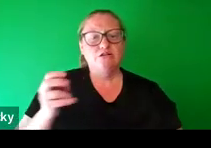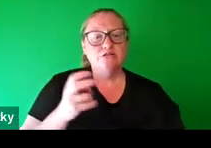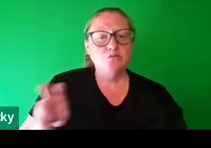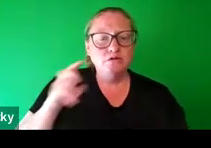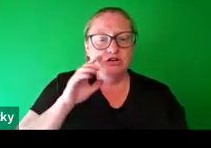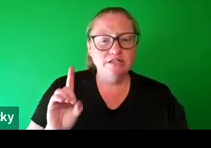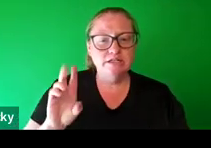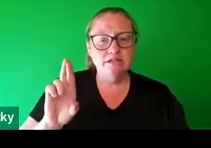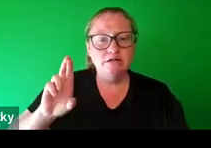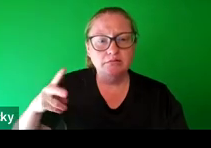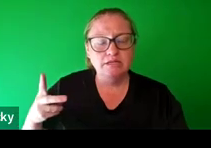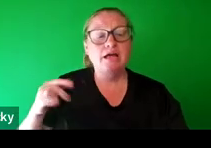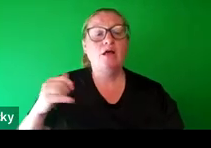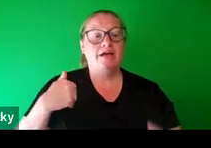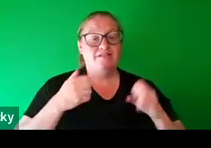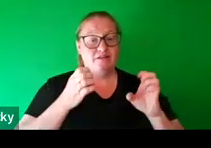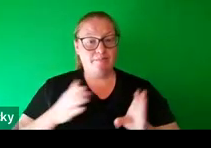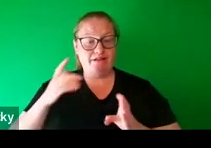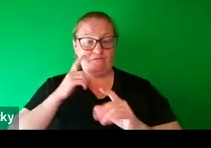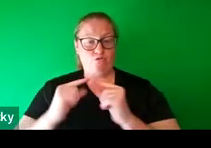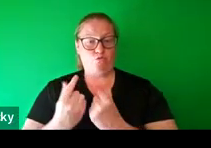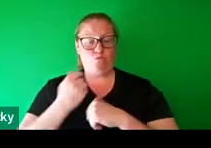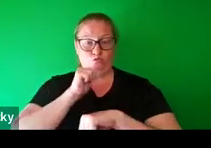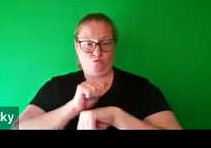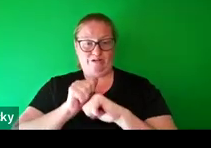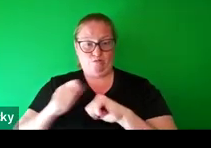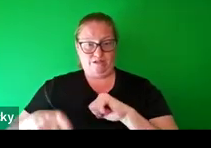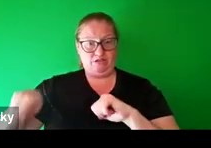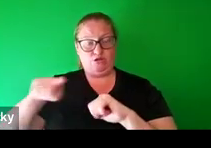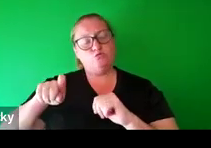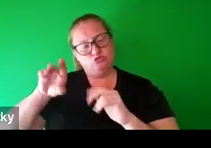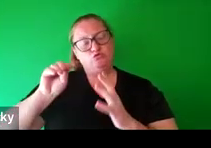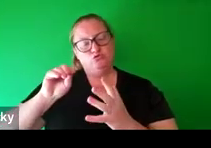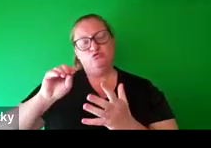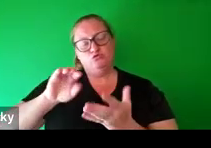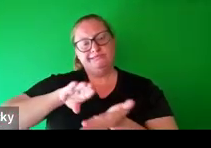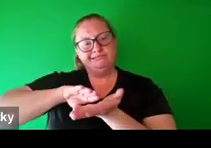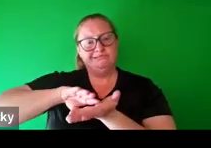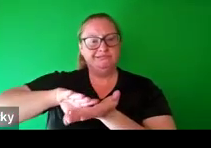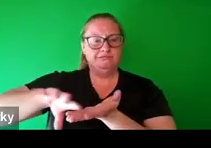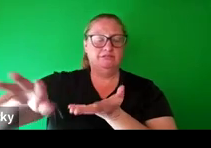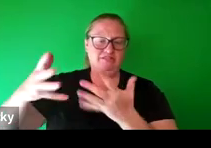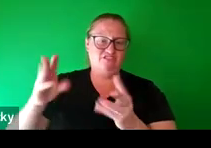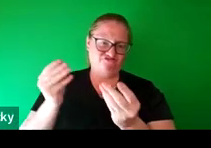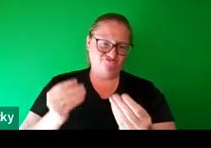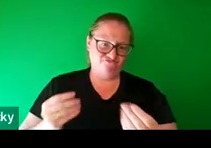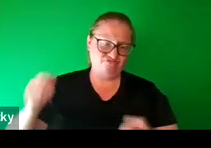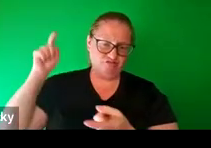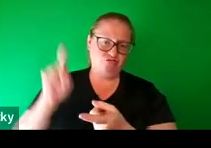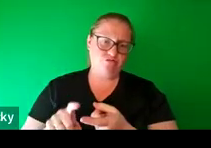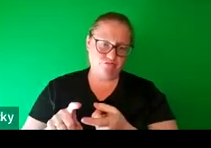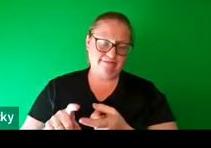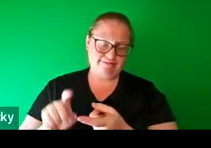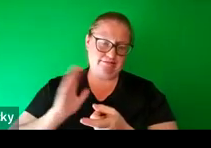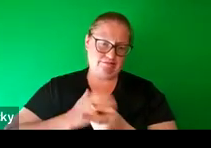the group that's working with that to phase those out and decrease the reliance